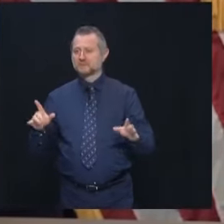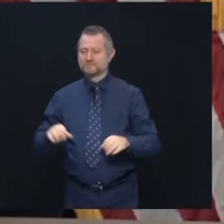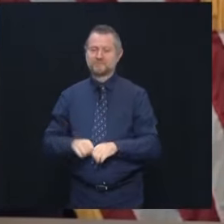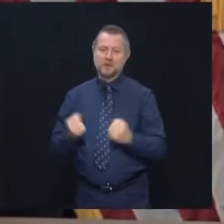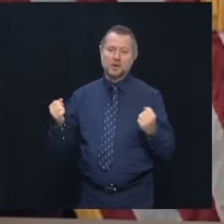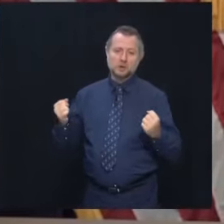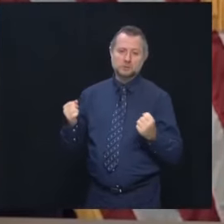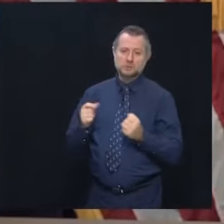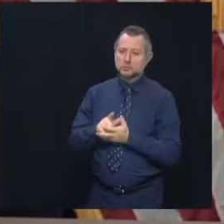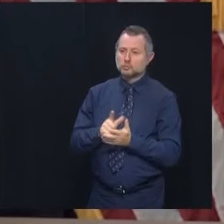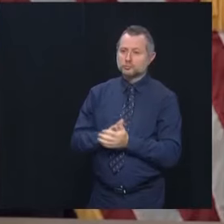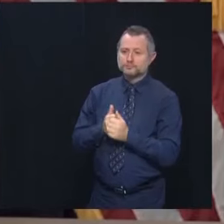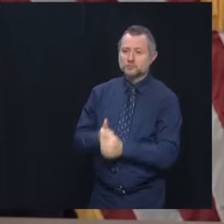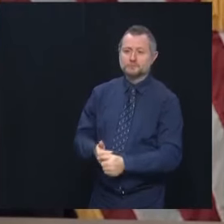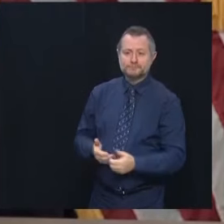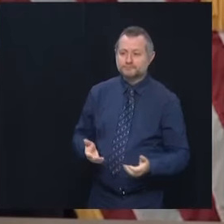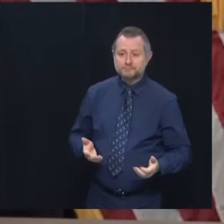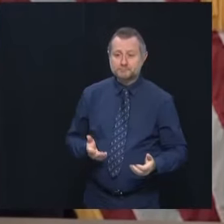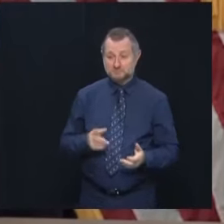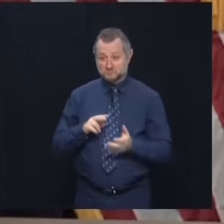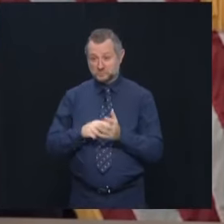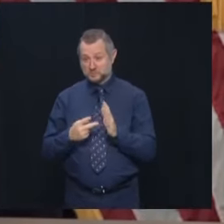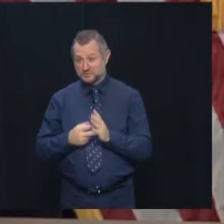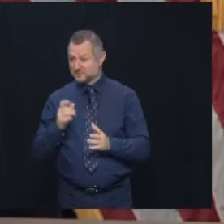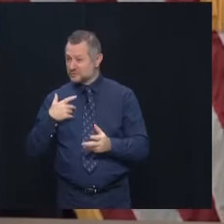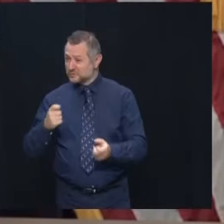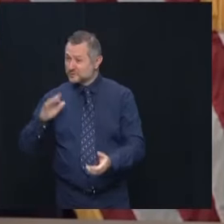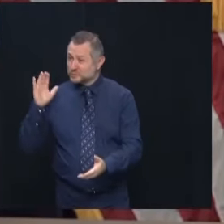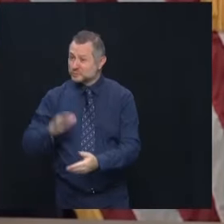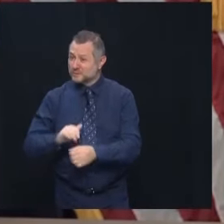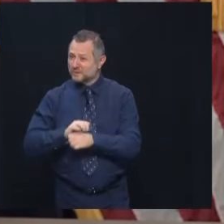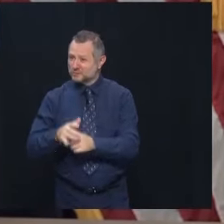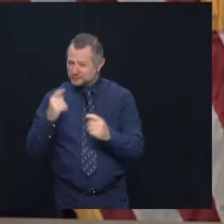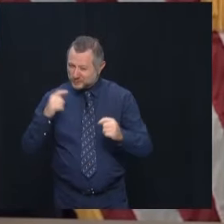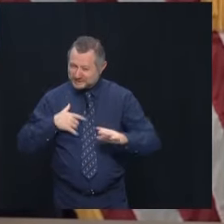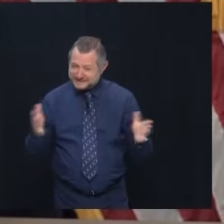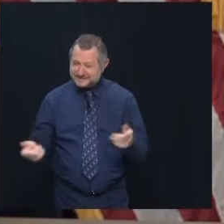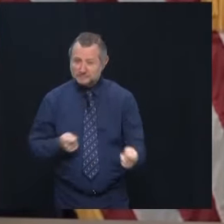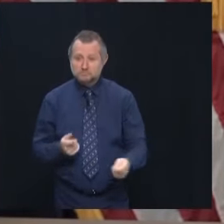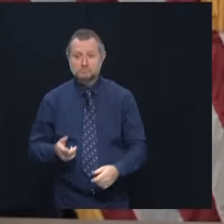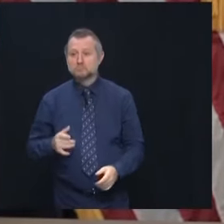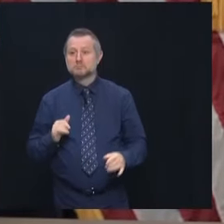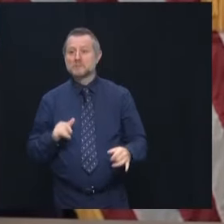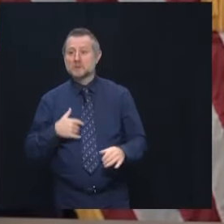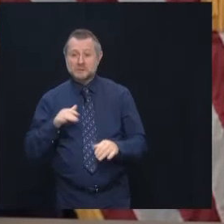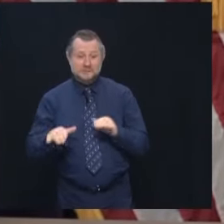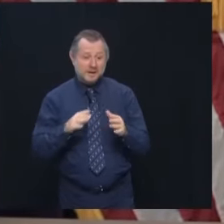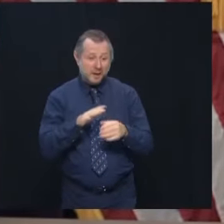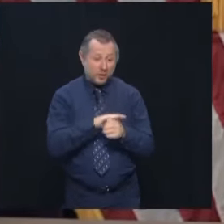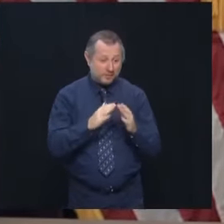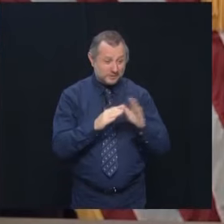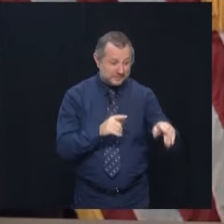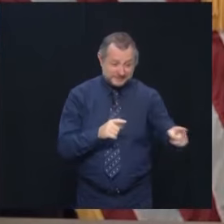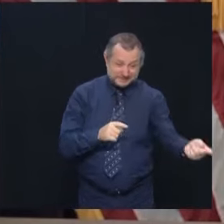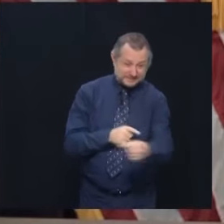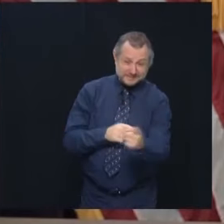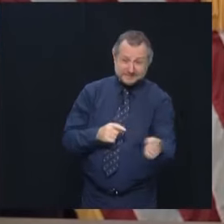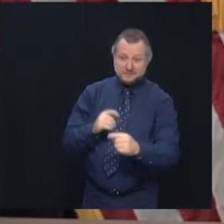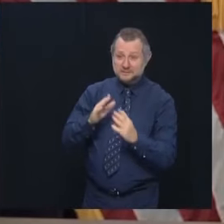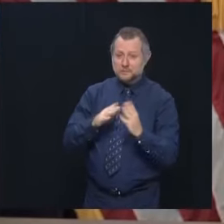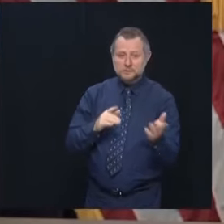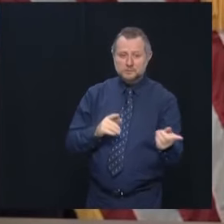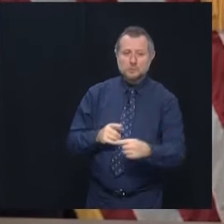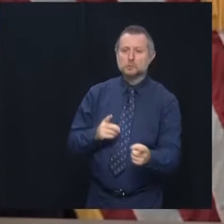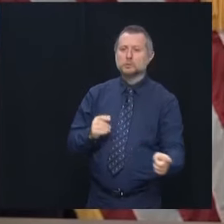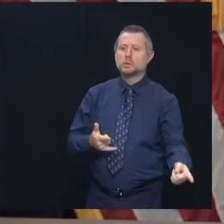rules that we put into place in order to keep the virus contained in New York. We would reach out to the local health departments, local governments, say, what are you doing about this? And